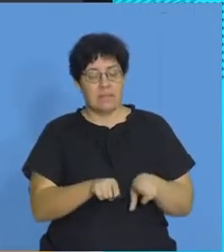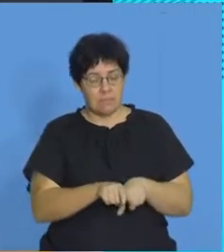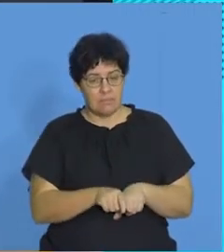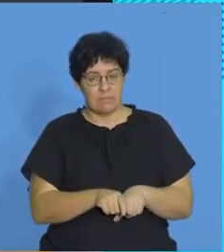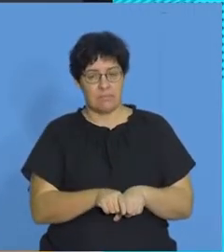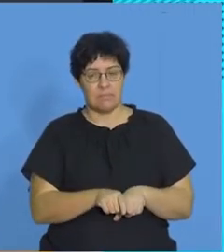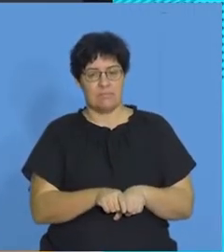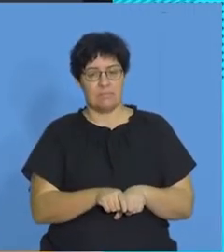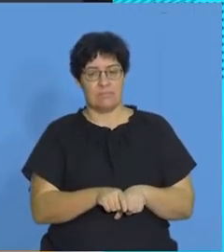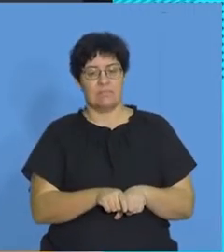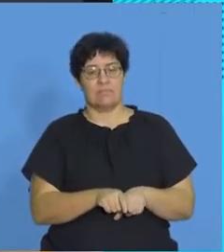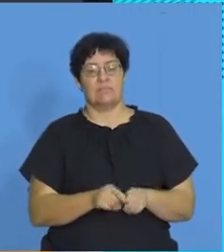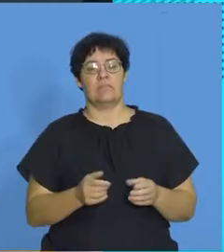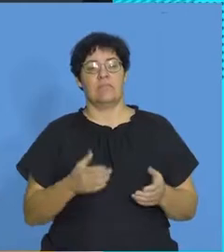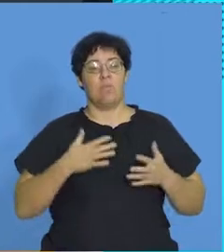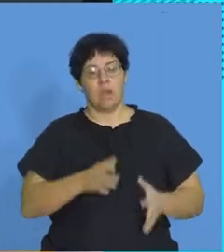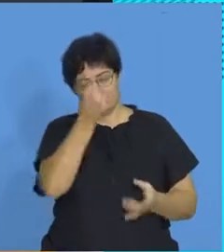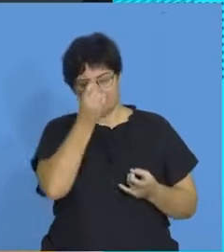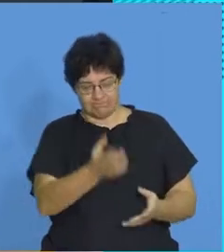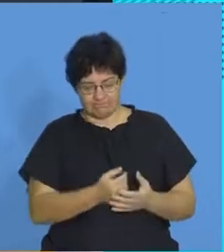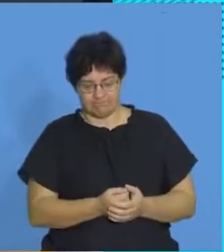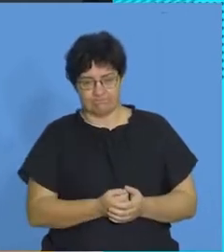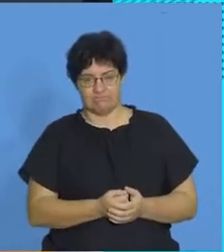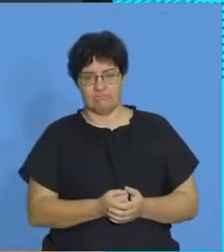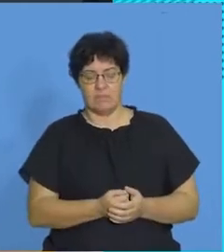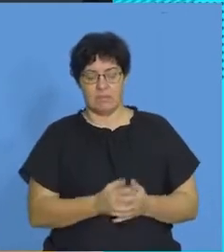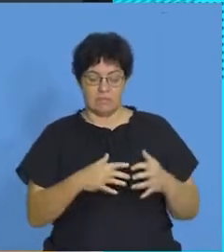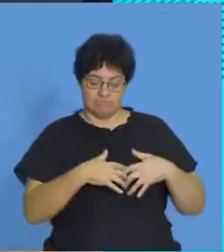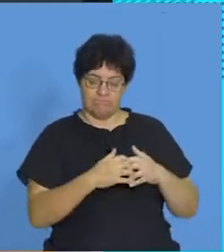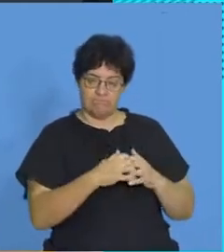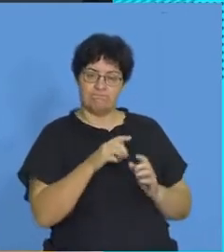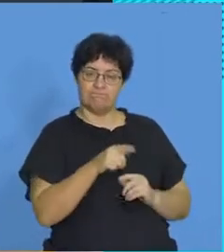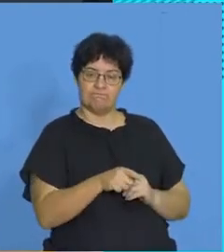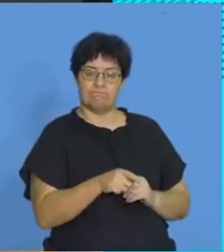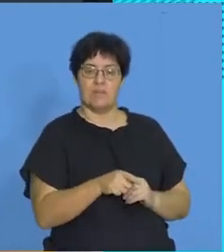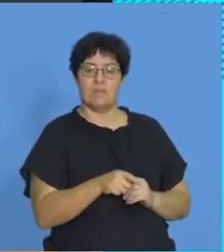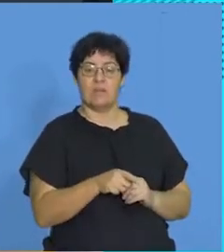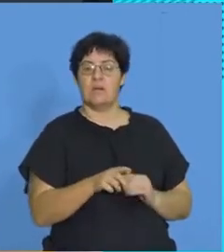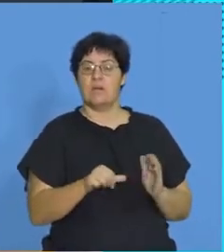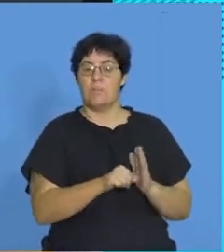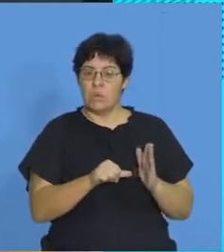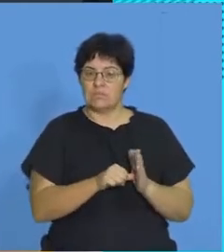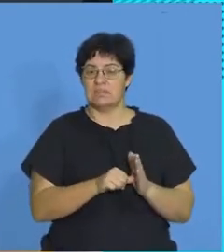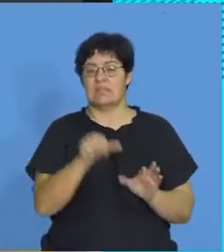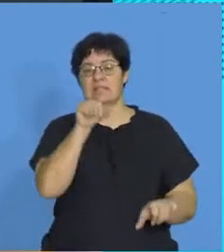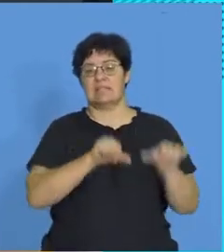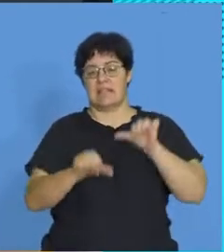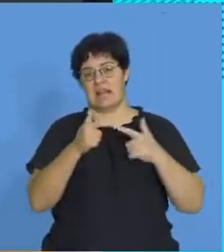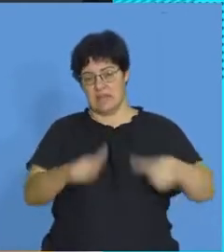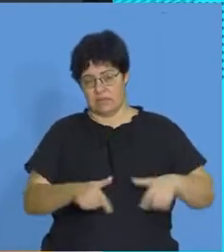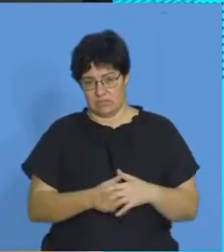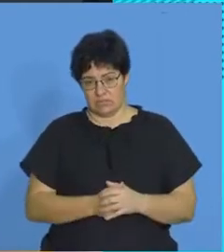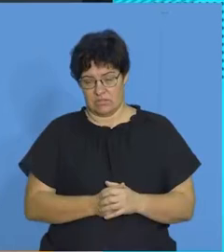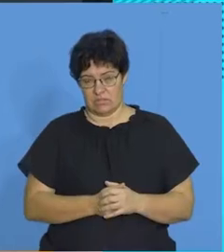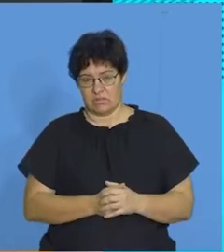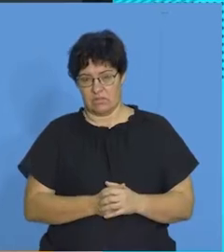that, from the beginning that, the definitions, they form, an integral part of our scientific language. So